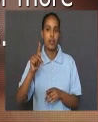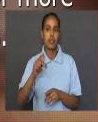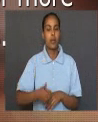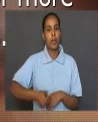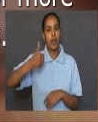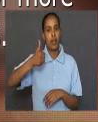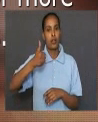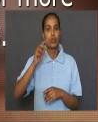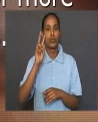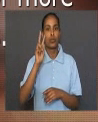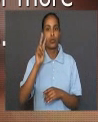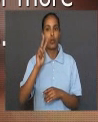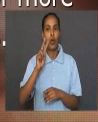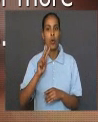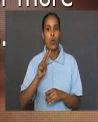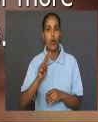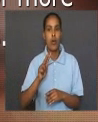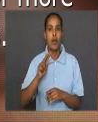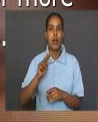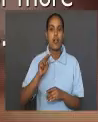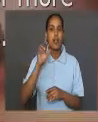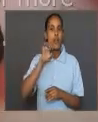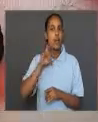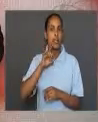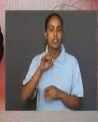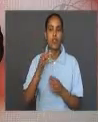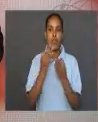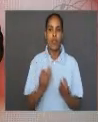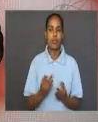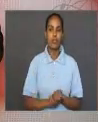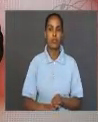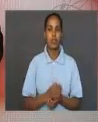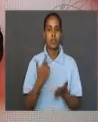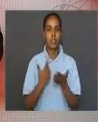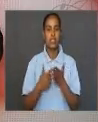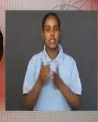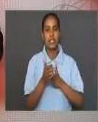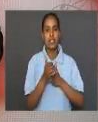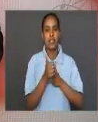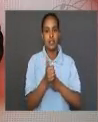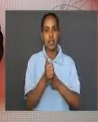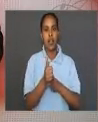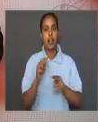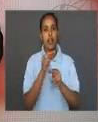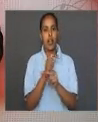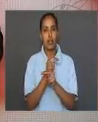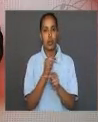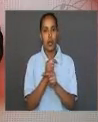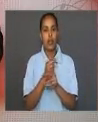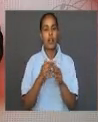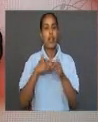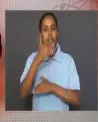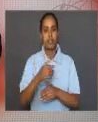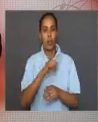folded into a globular or fibrous form. This leads us naturally to the next